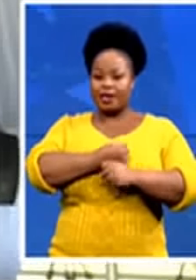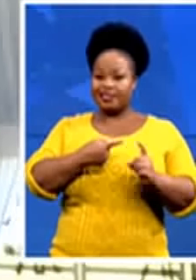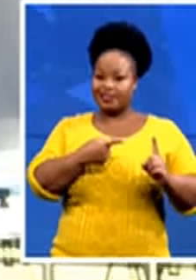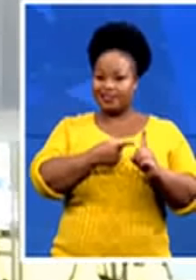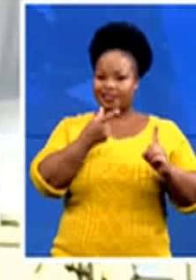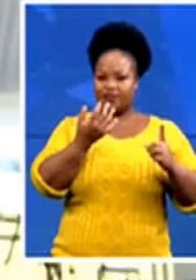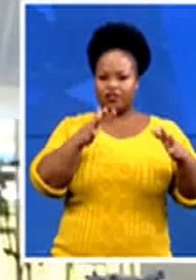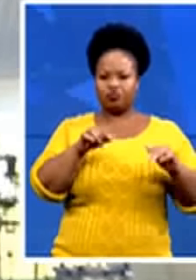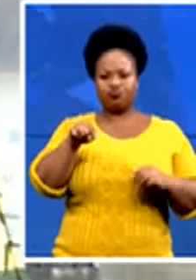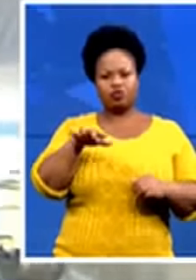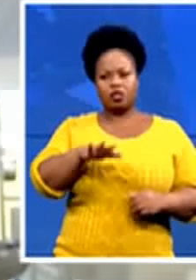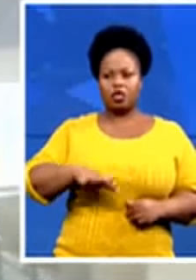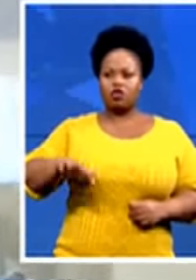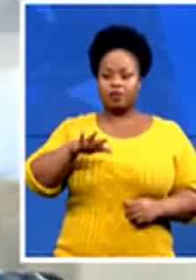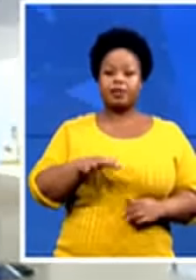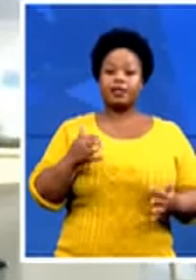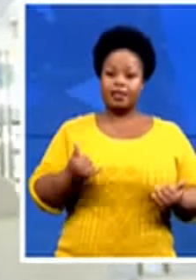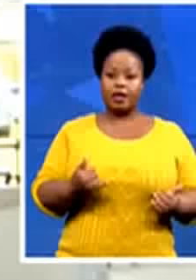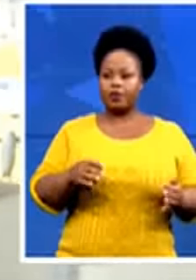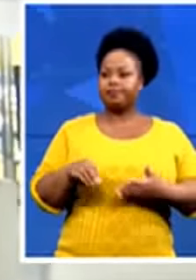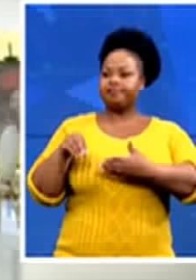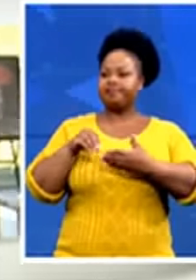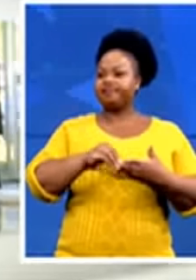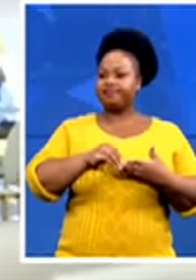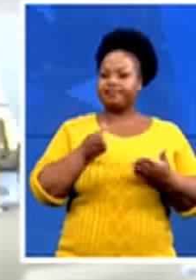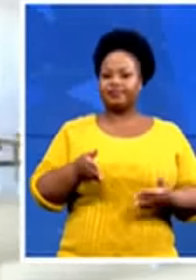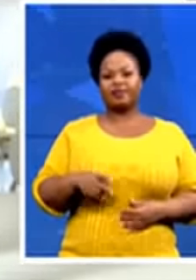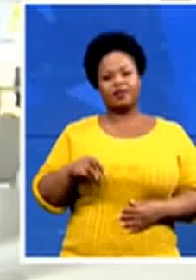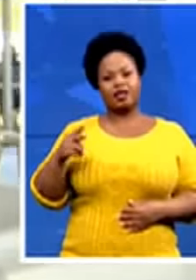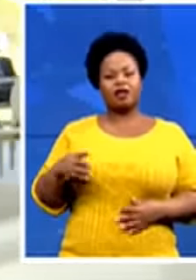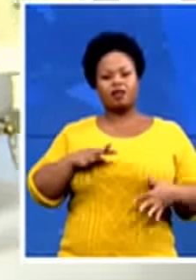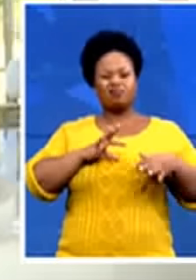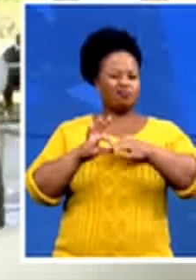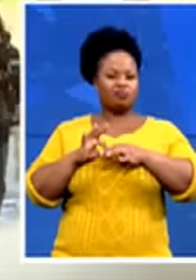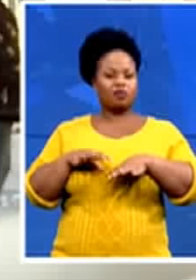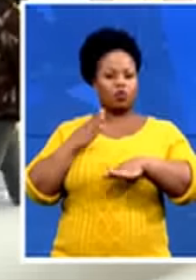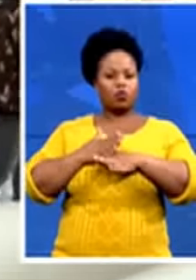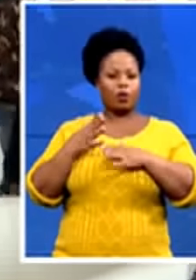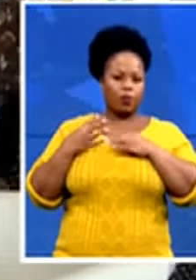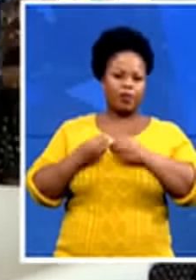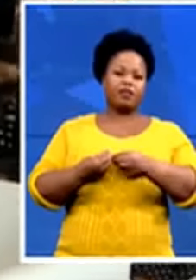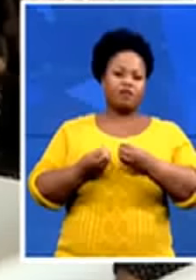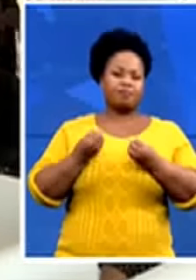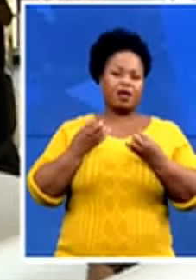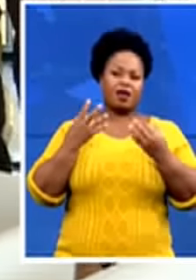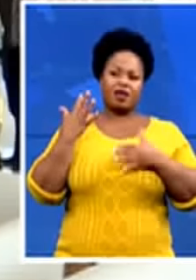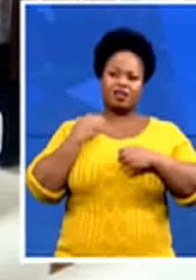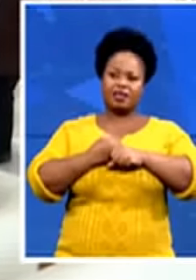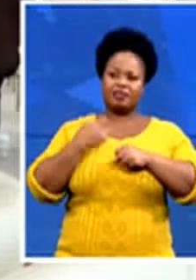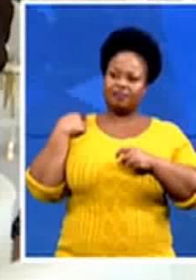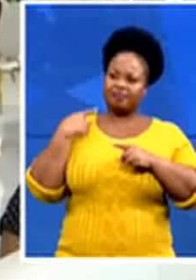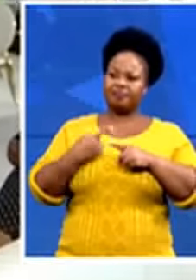more time, let me bring in now someone who's very, very close to her, who worked with her for many, many years as a driver, her personal